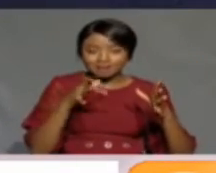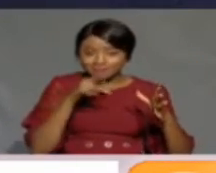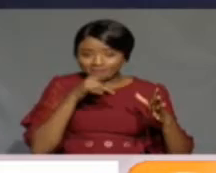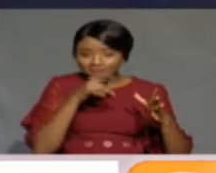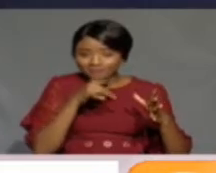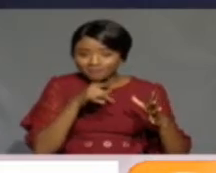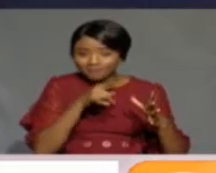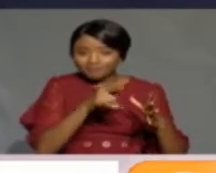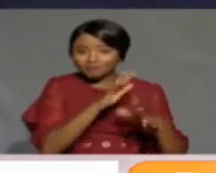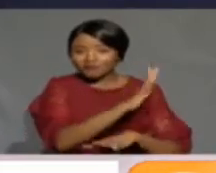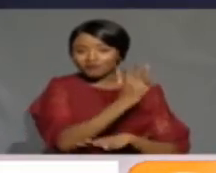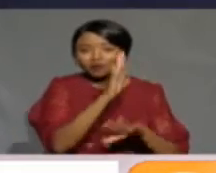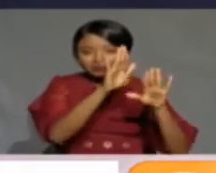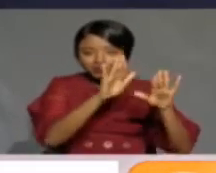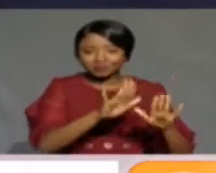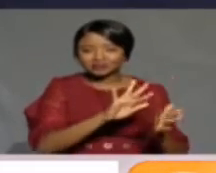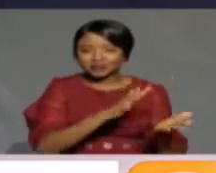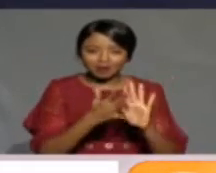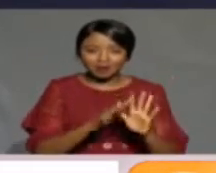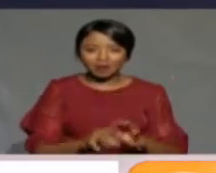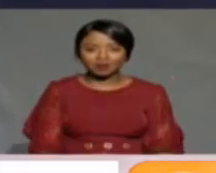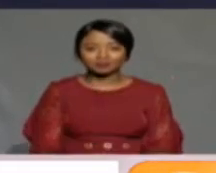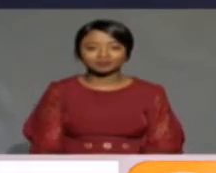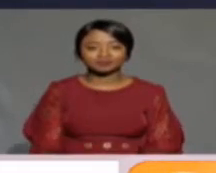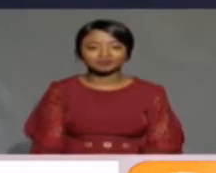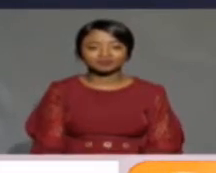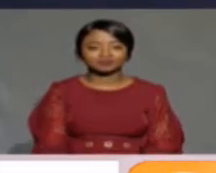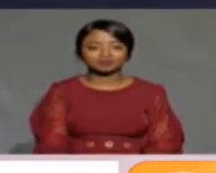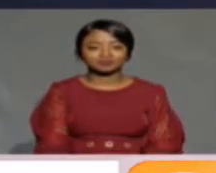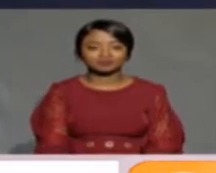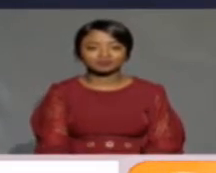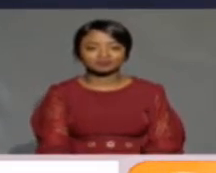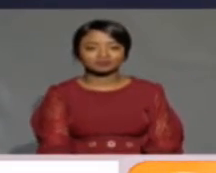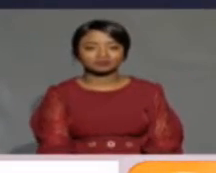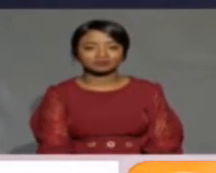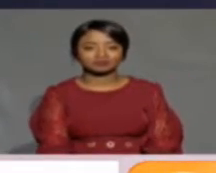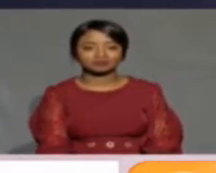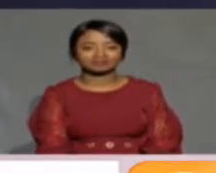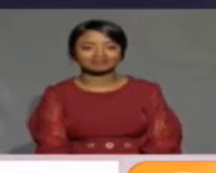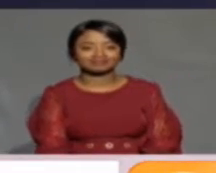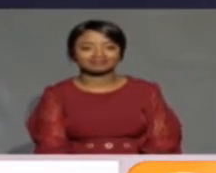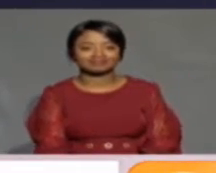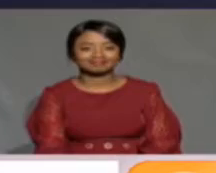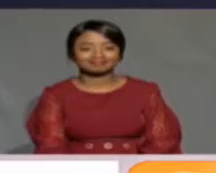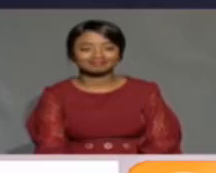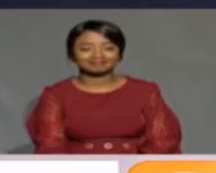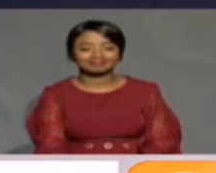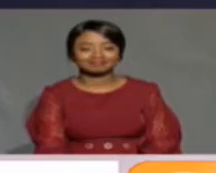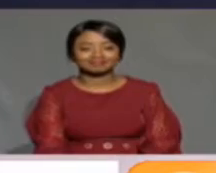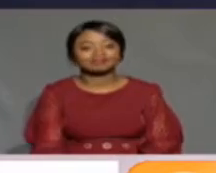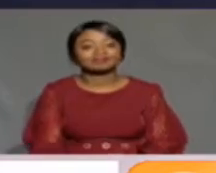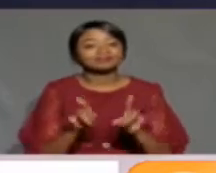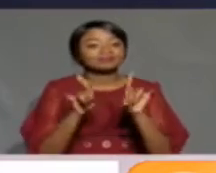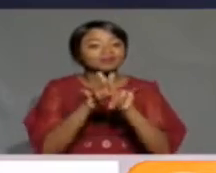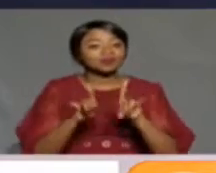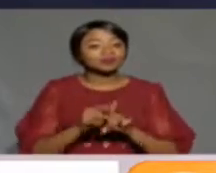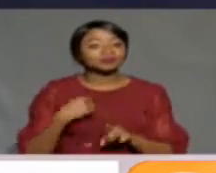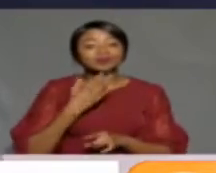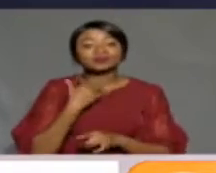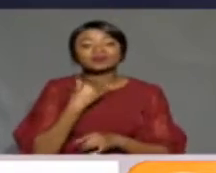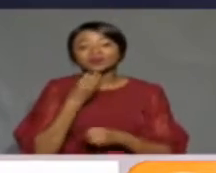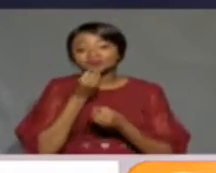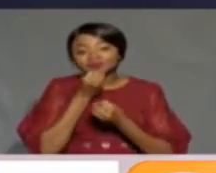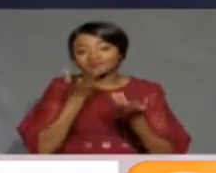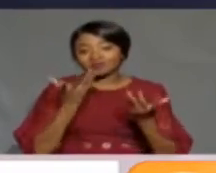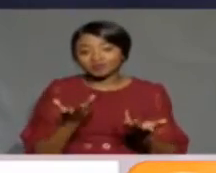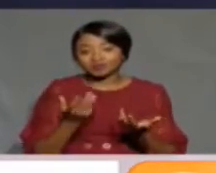MAU, and choosing to steer away from the politics in our discussion tonight. And maybe I will suggest that we try and